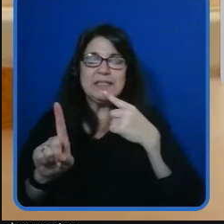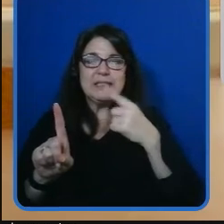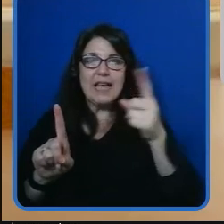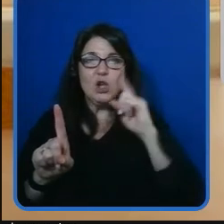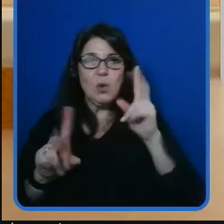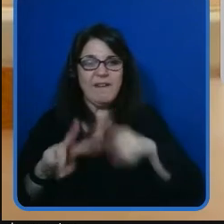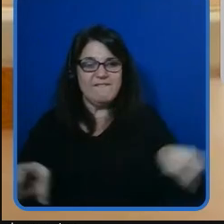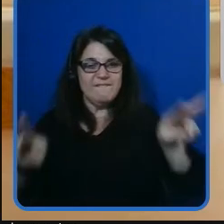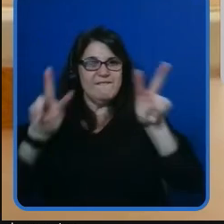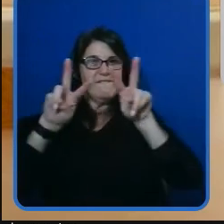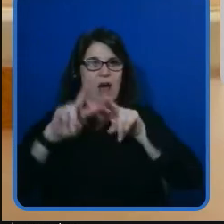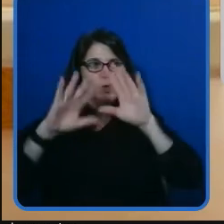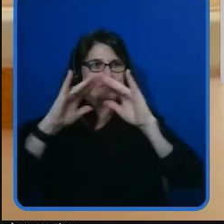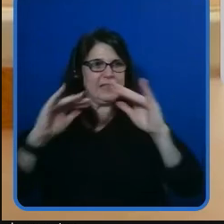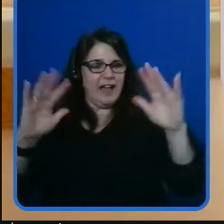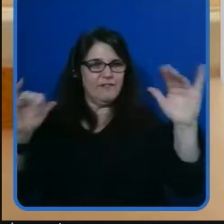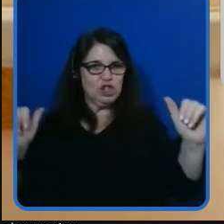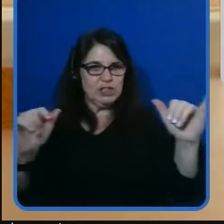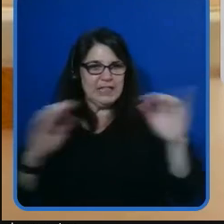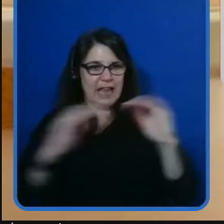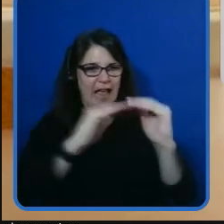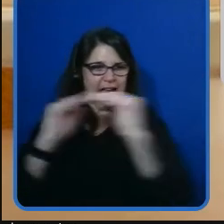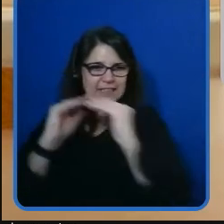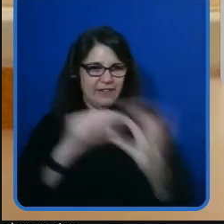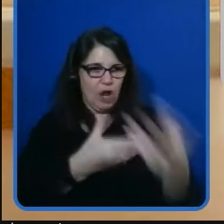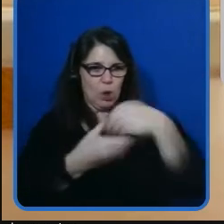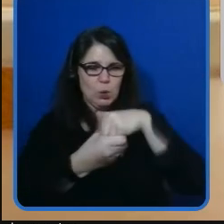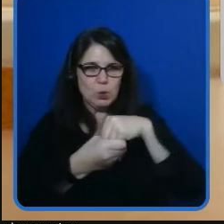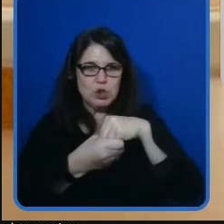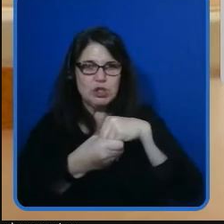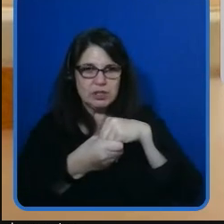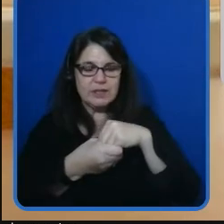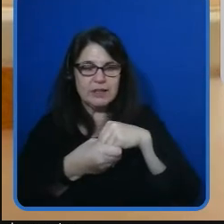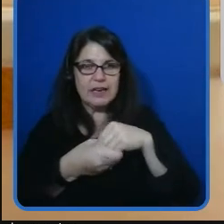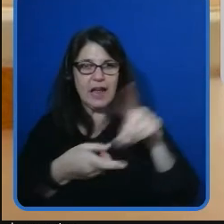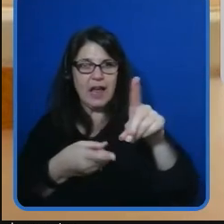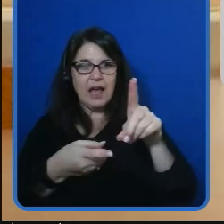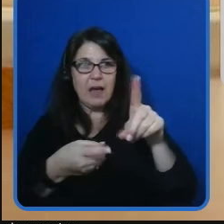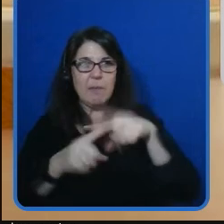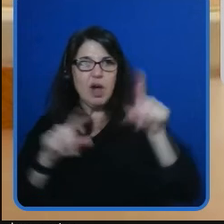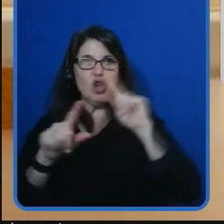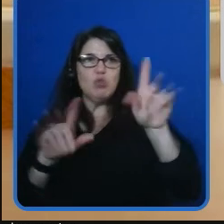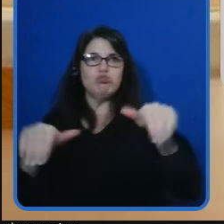value diversity, equity, and inclusion, but you do nothing